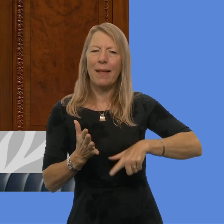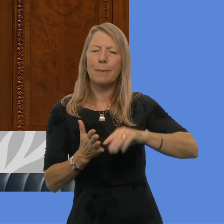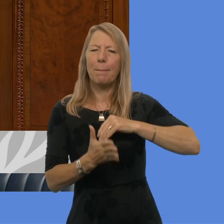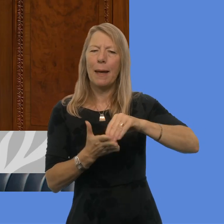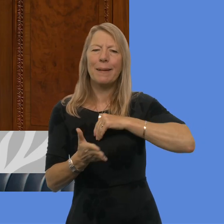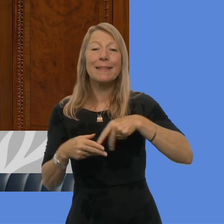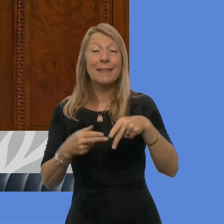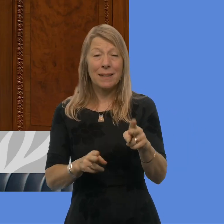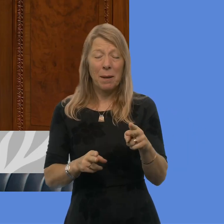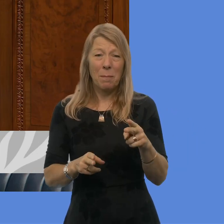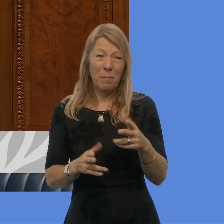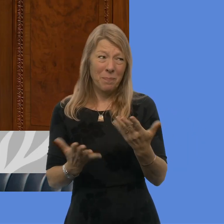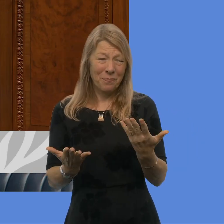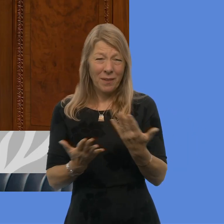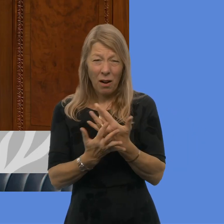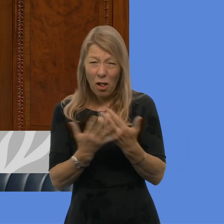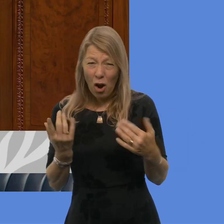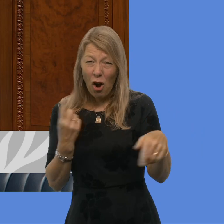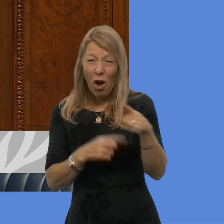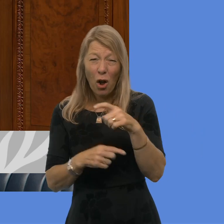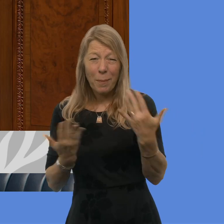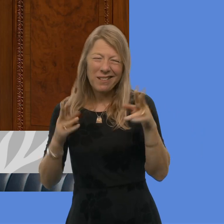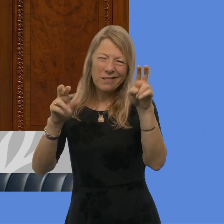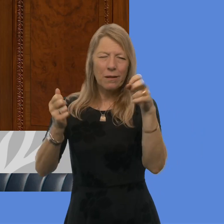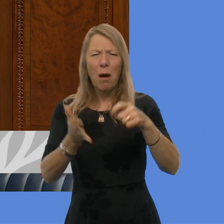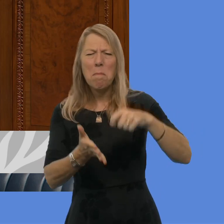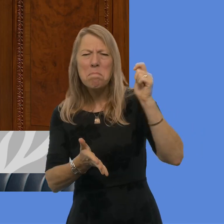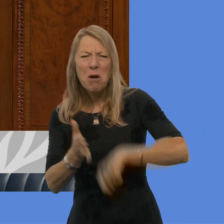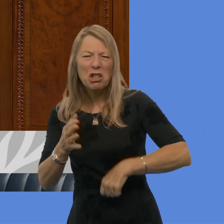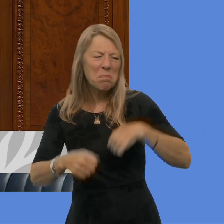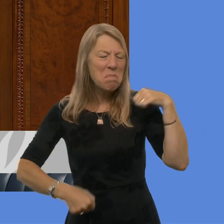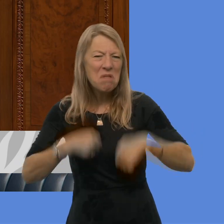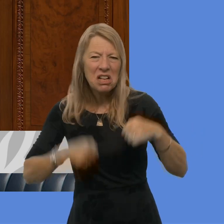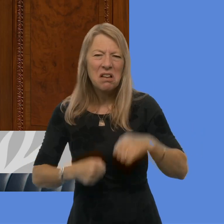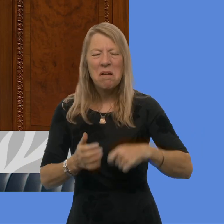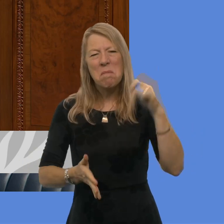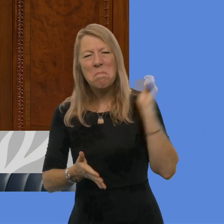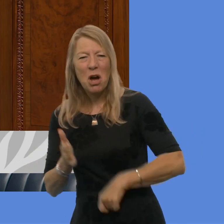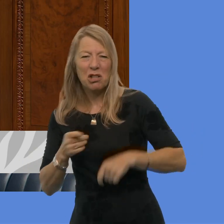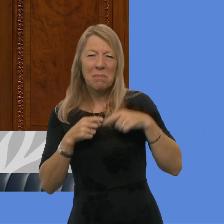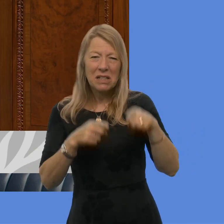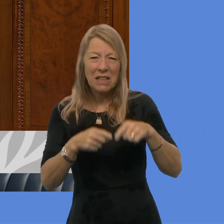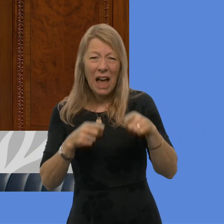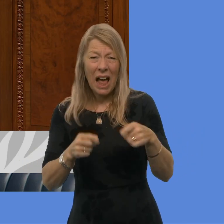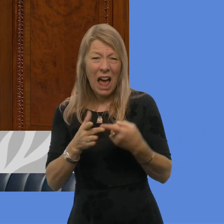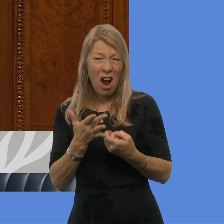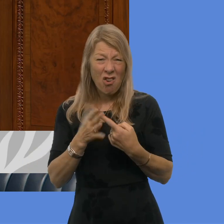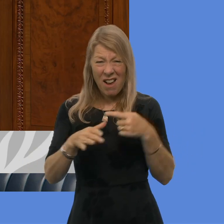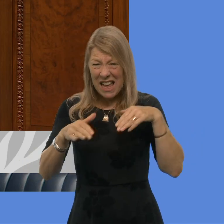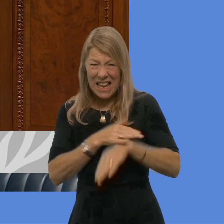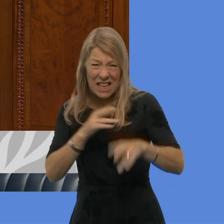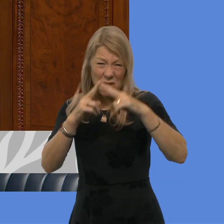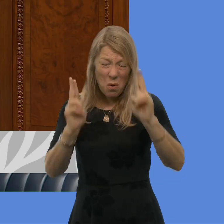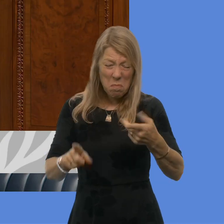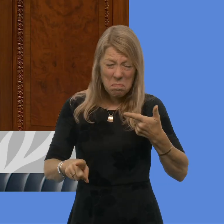who suffered so-called punishment beatings, punishment attacks, punishment shootings by the IRA in their own homes, often in front of their own wives